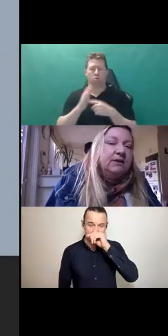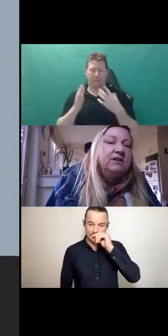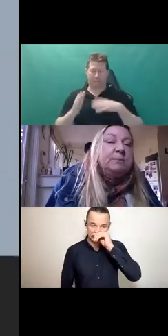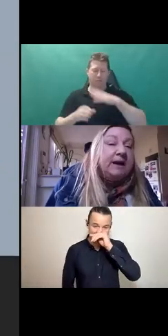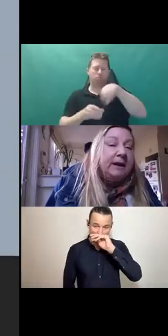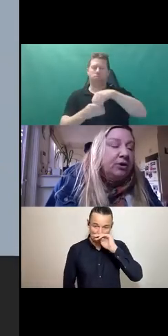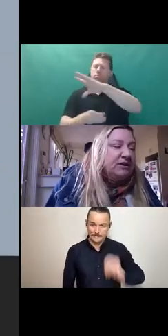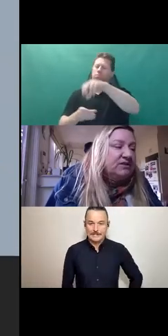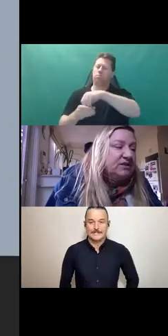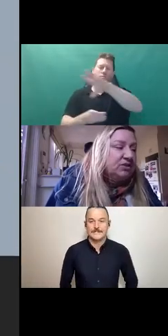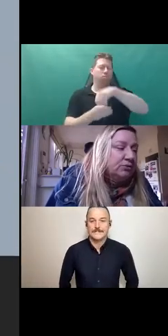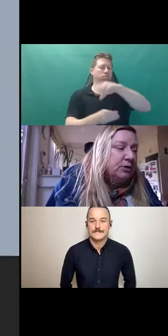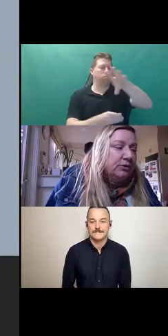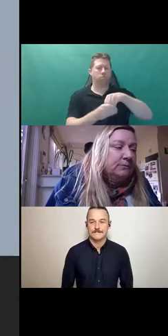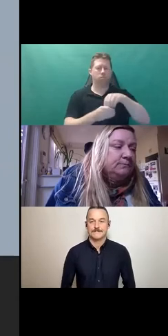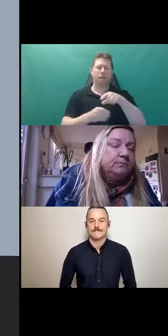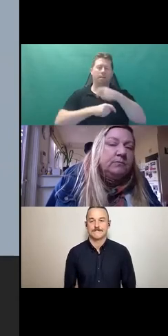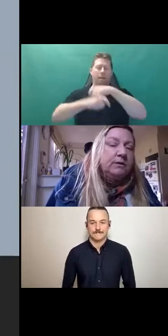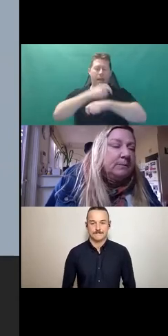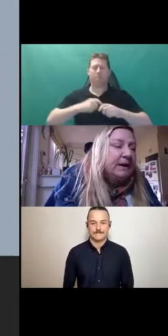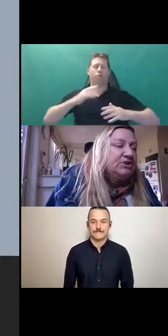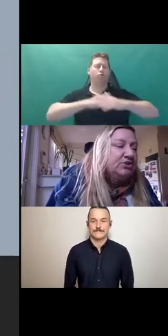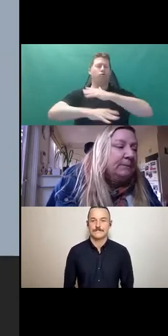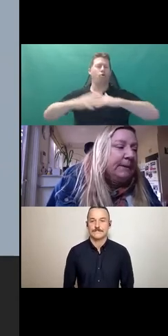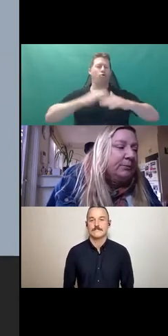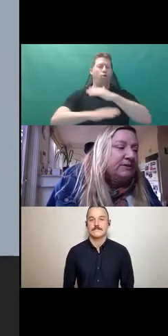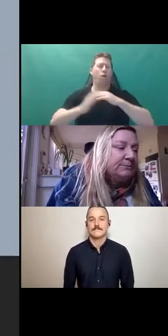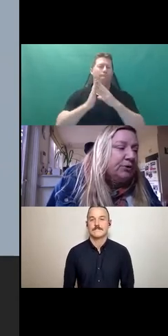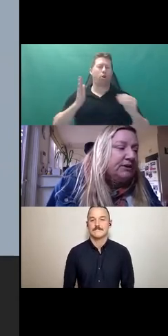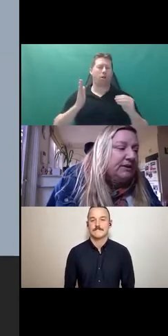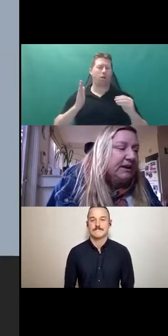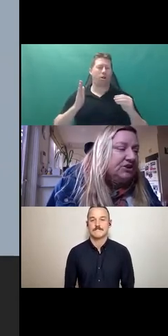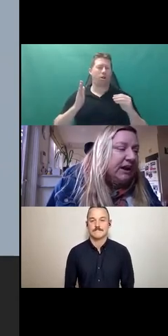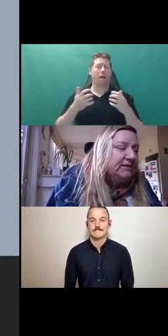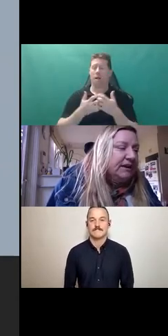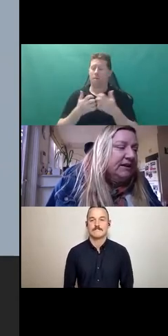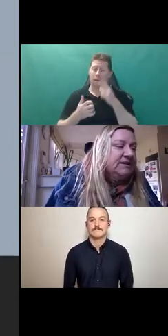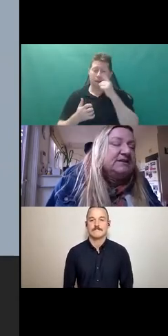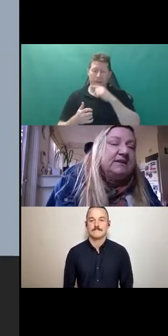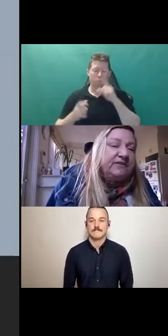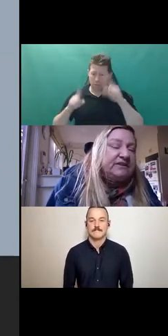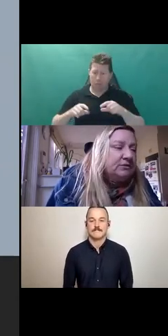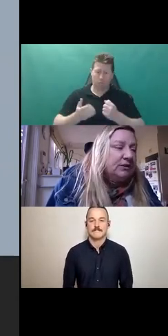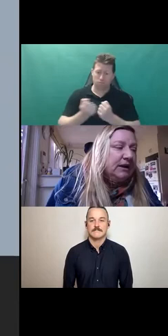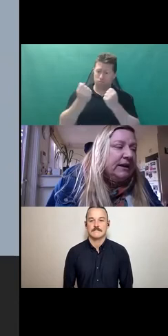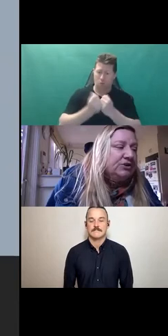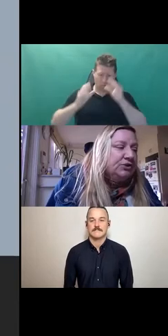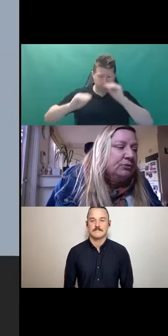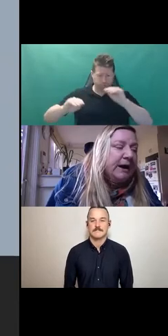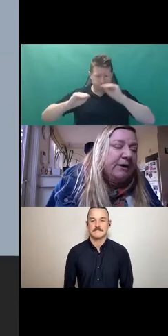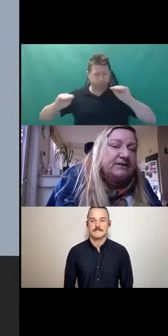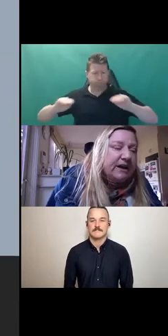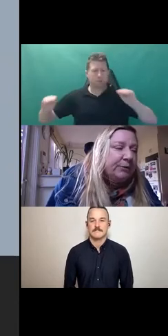This became known as the social model. Mainstream people were supported and educated to see the physical and